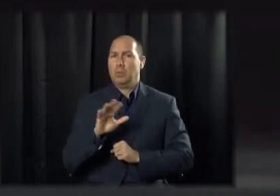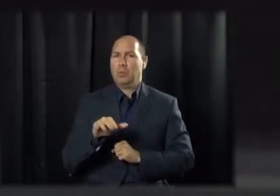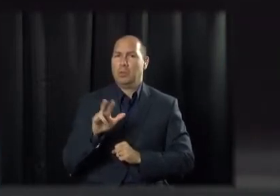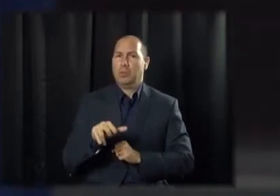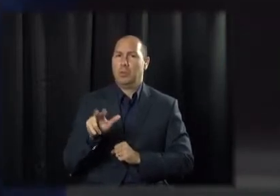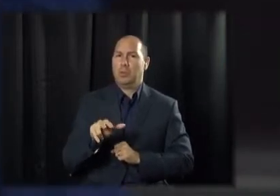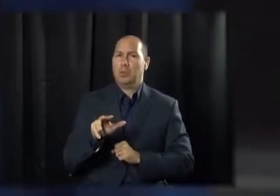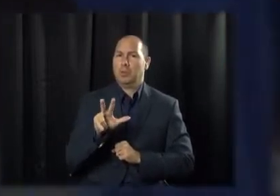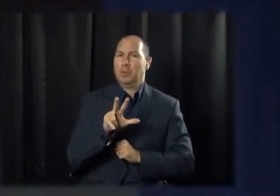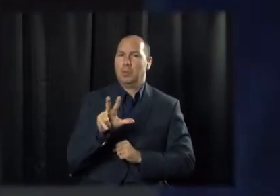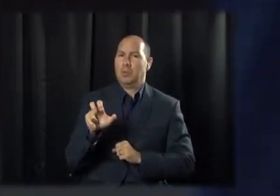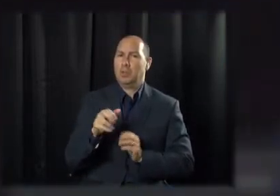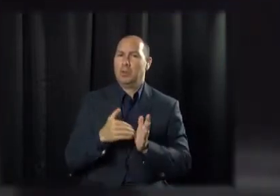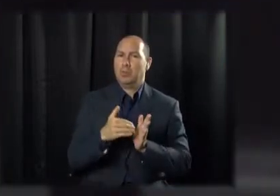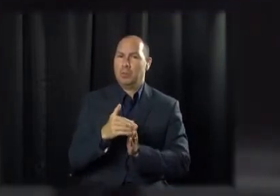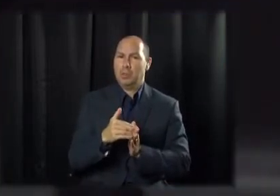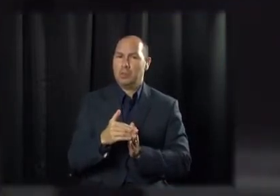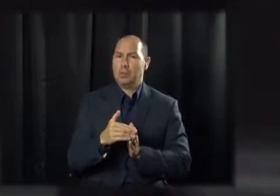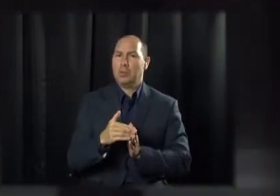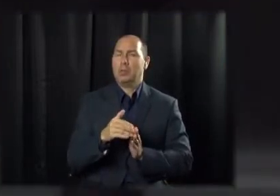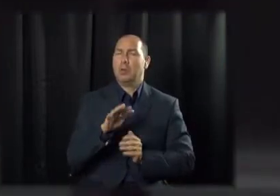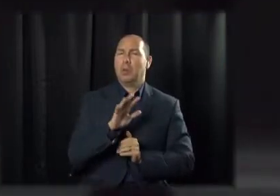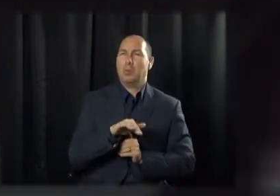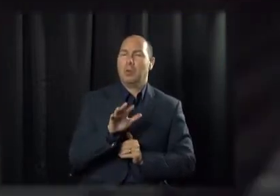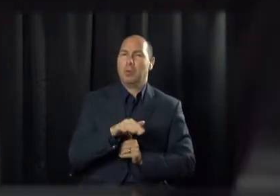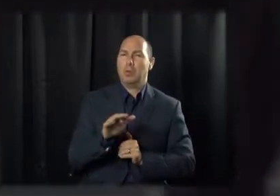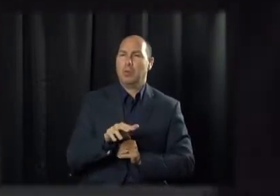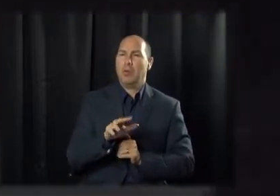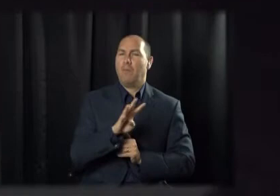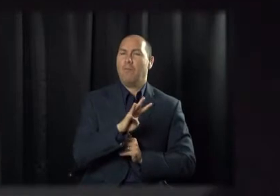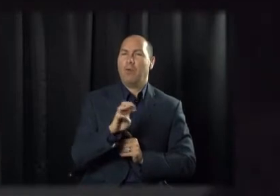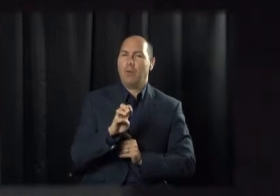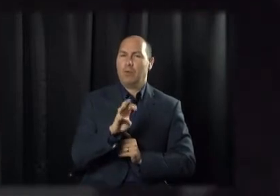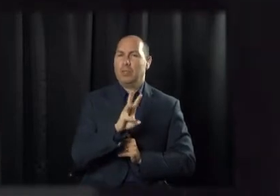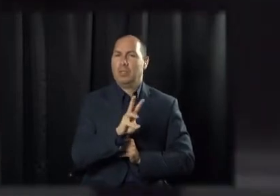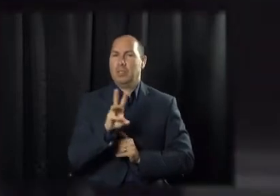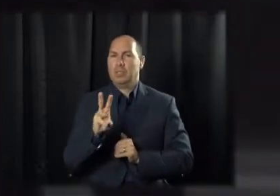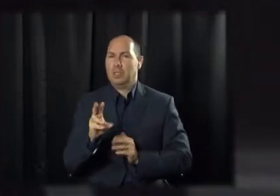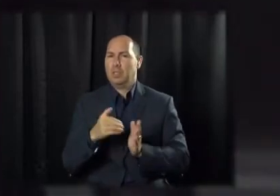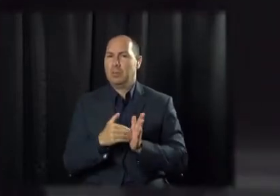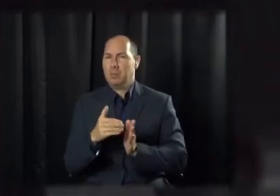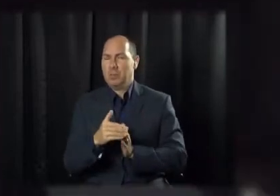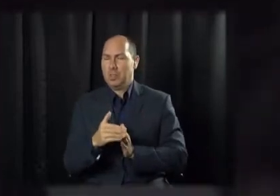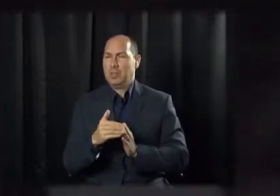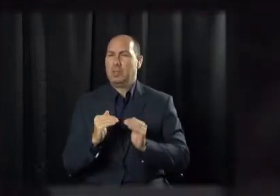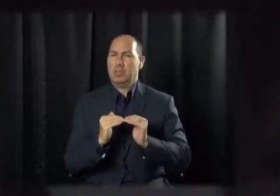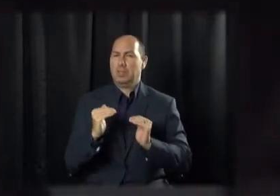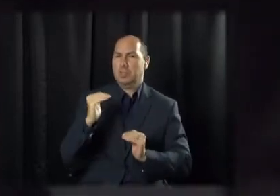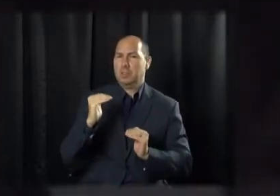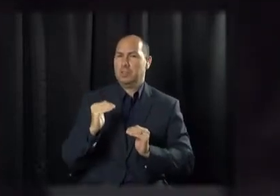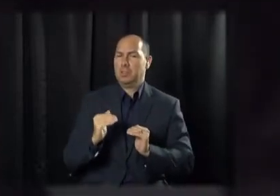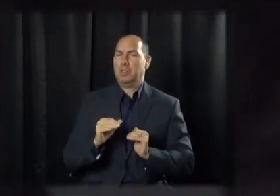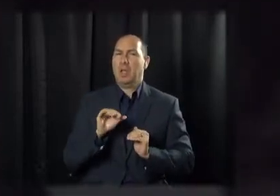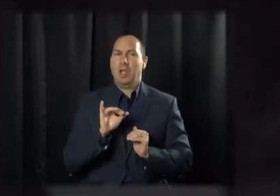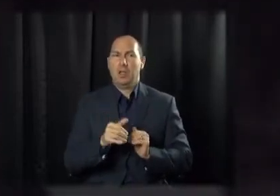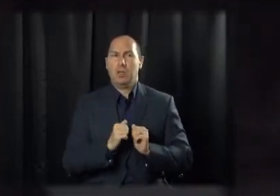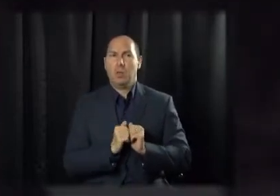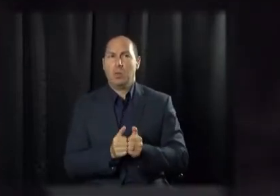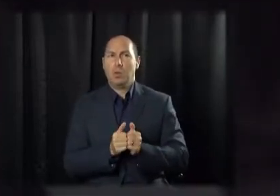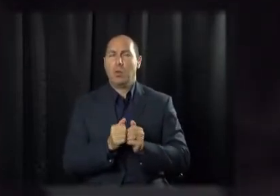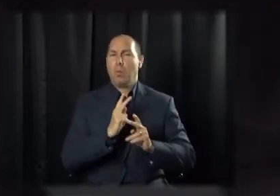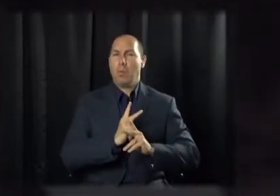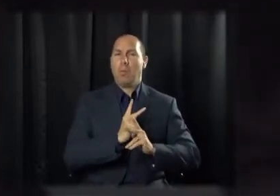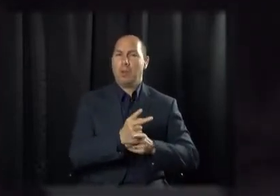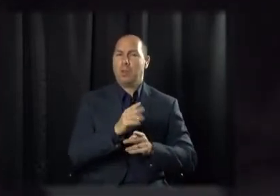debt service will be $466 million. The difference is due to a bond tax exchange that